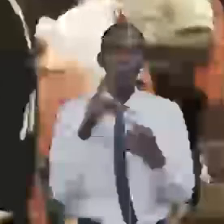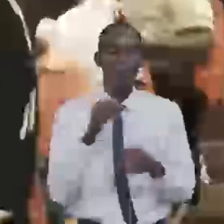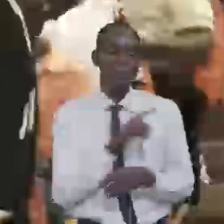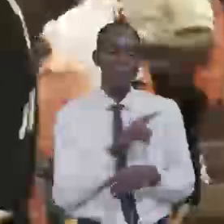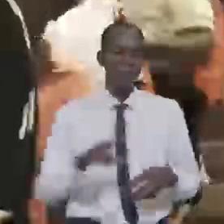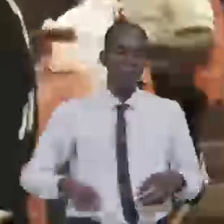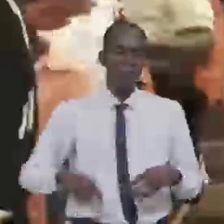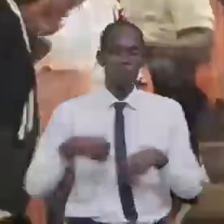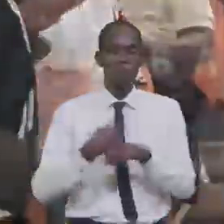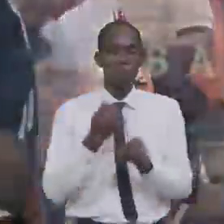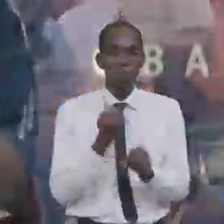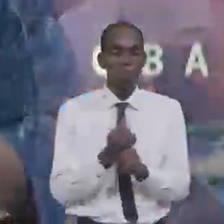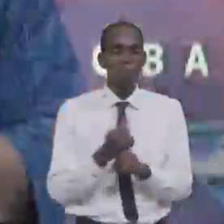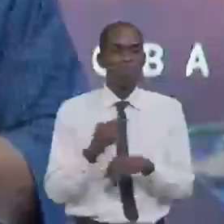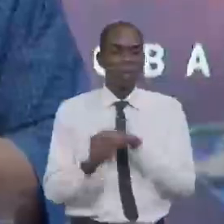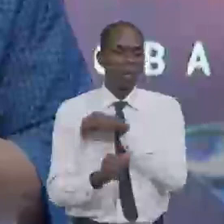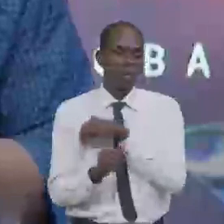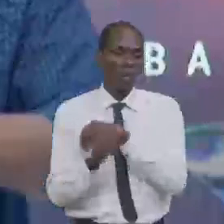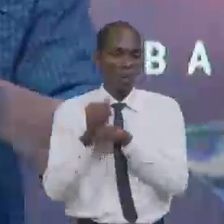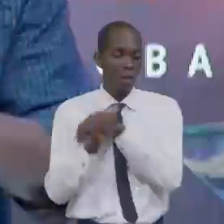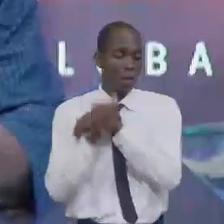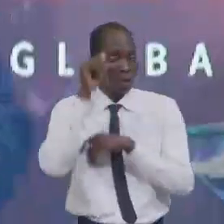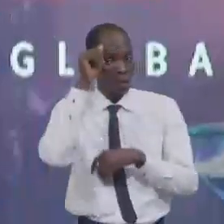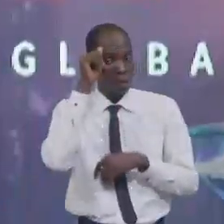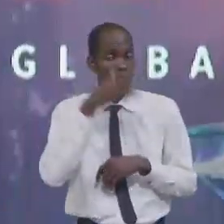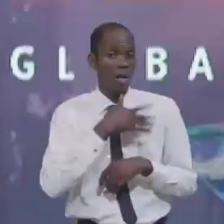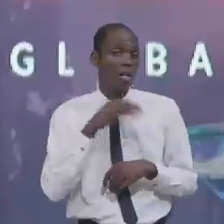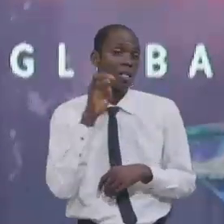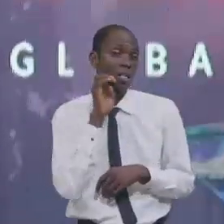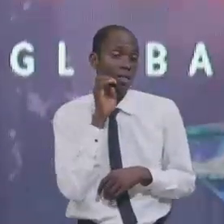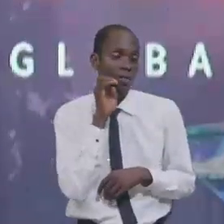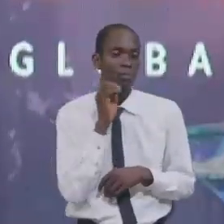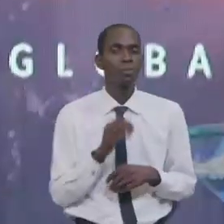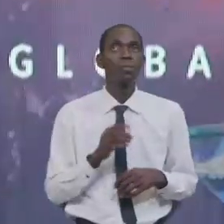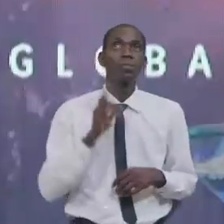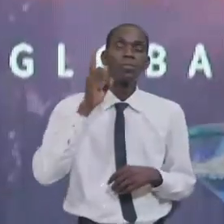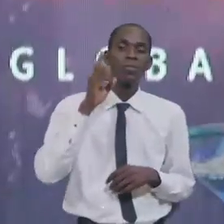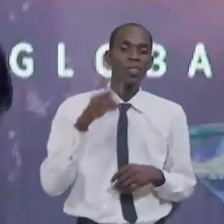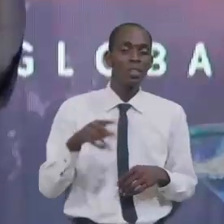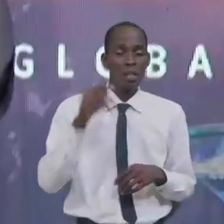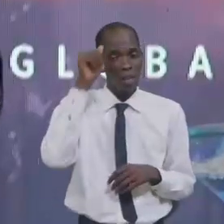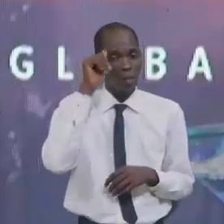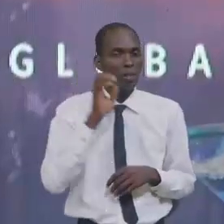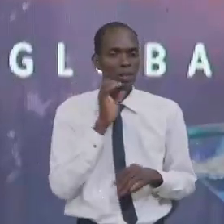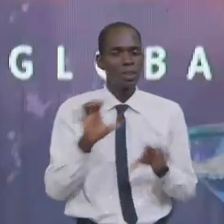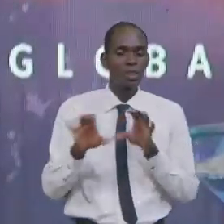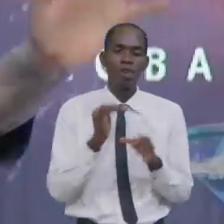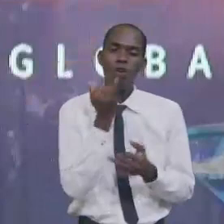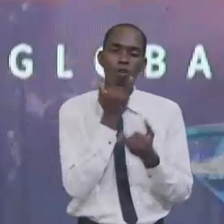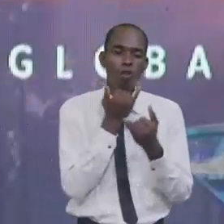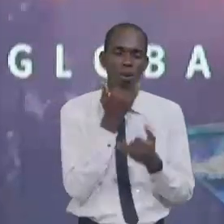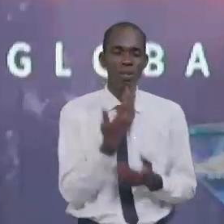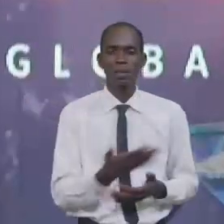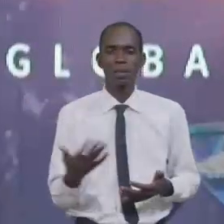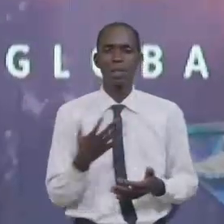made Adam and Eve, they did the wrong thing. They became a